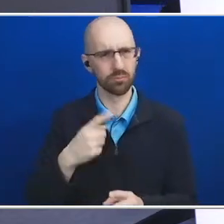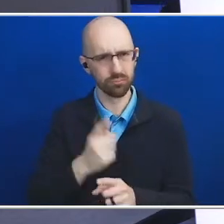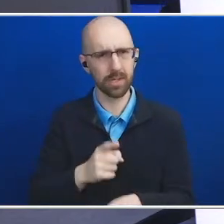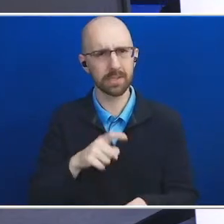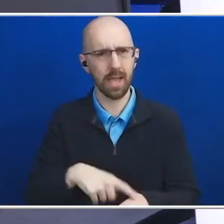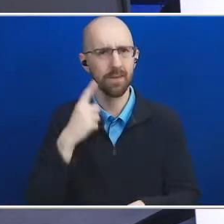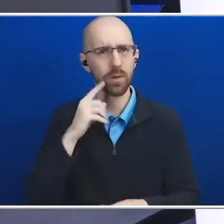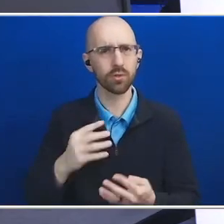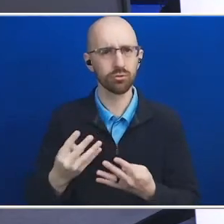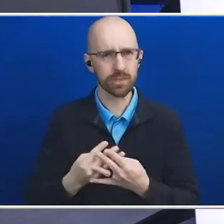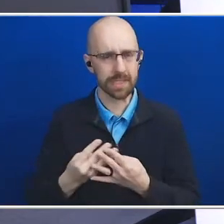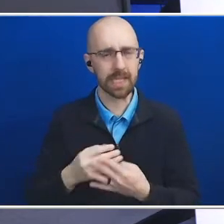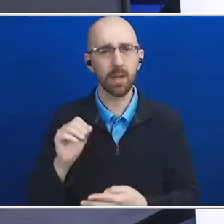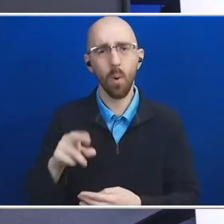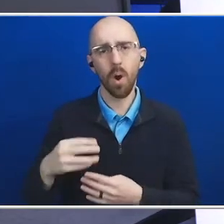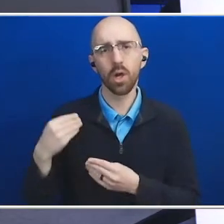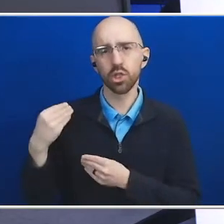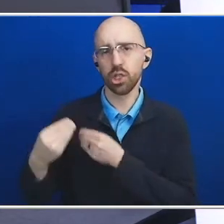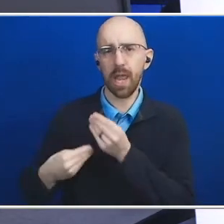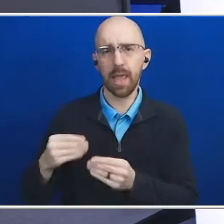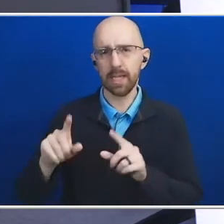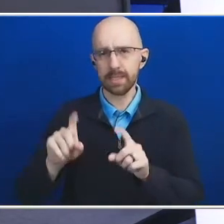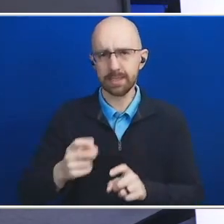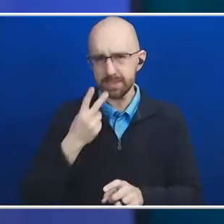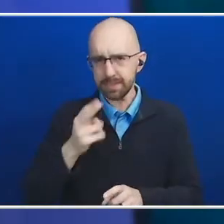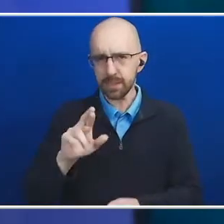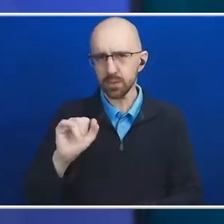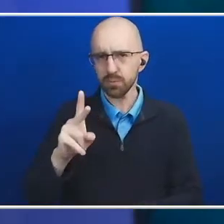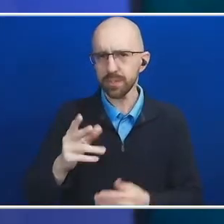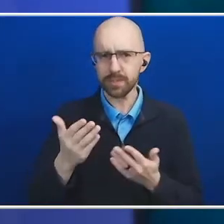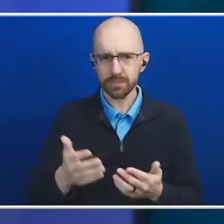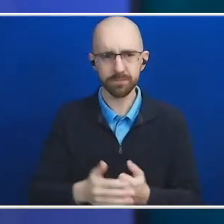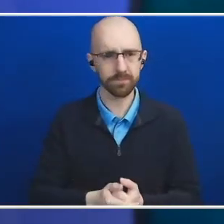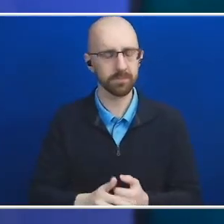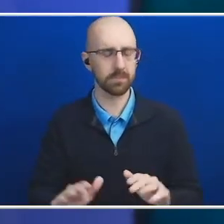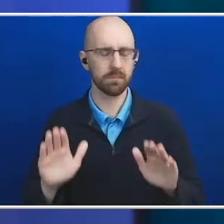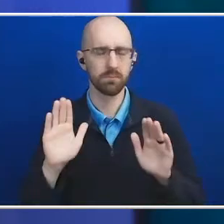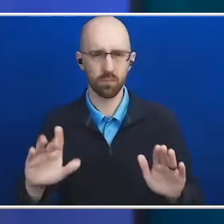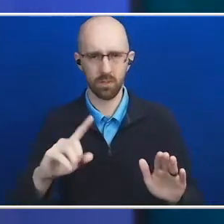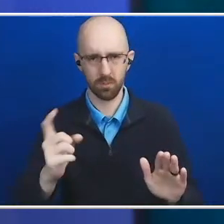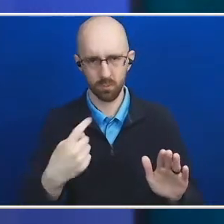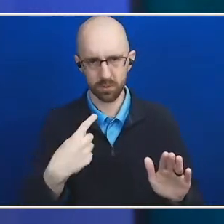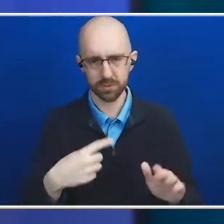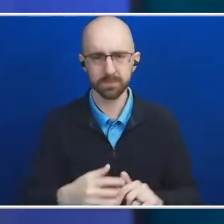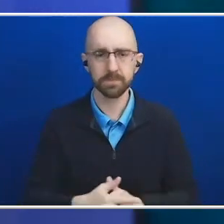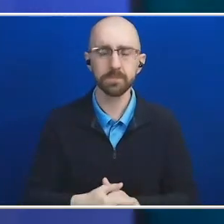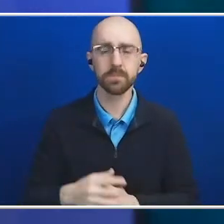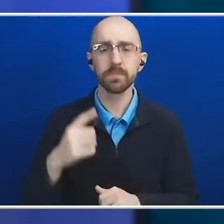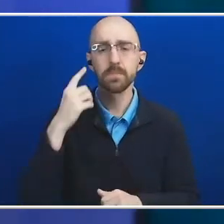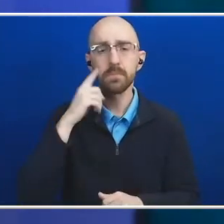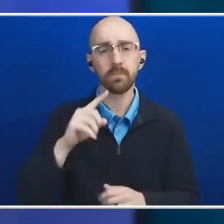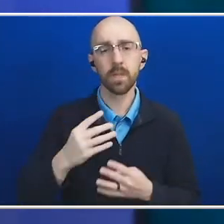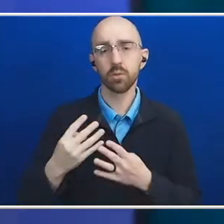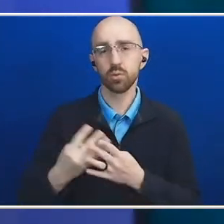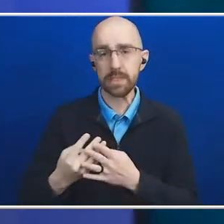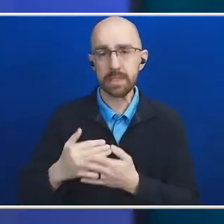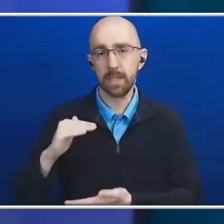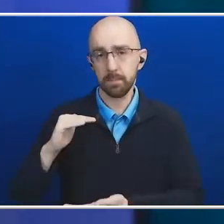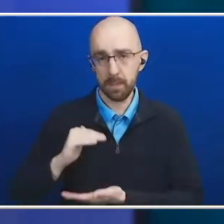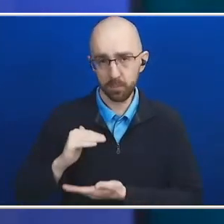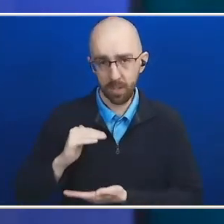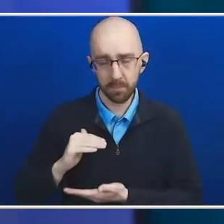to see what your risk is? Great question. As far as screening for mammograms,